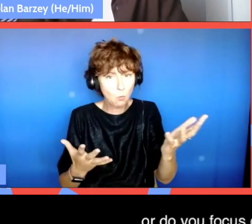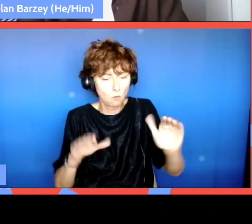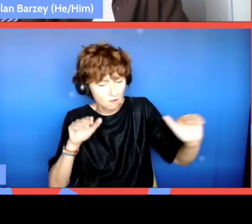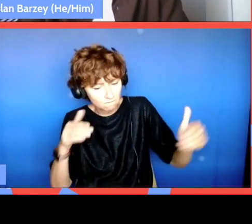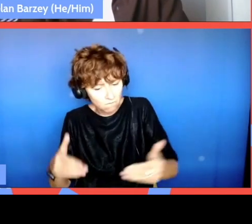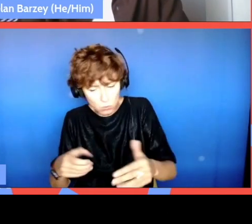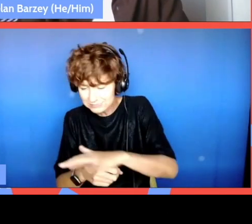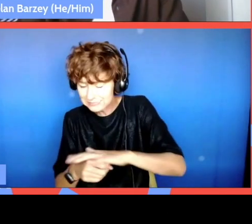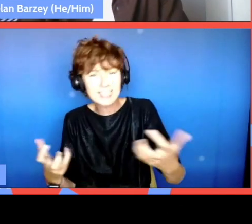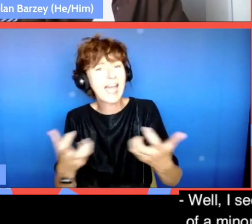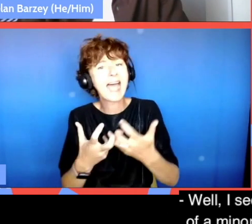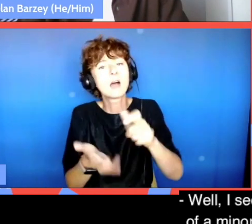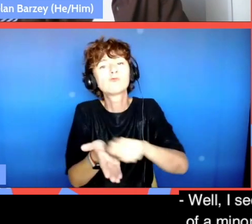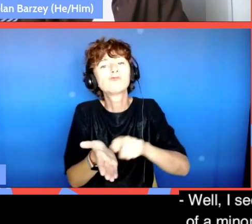scenes?